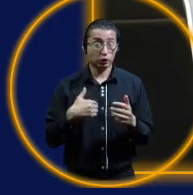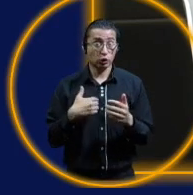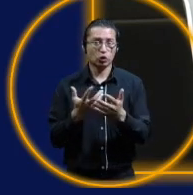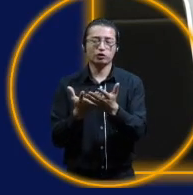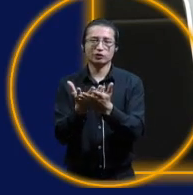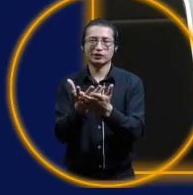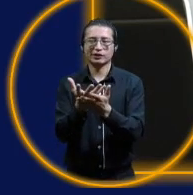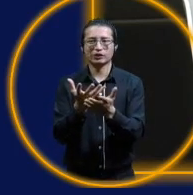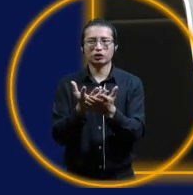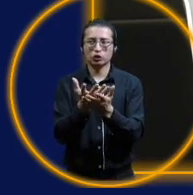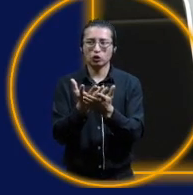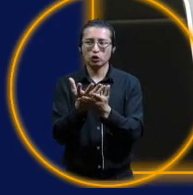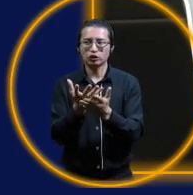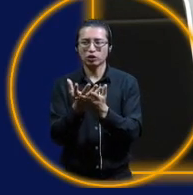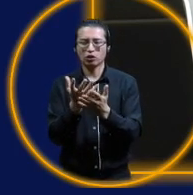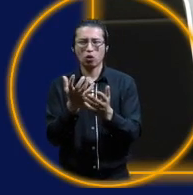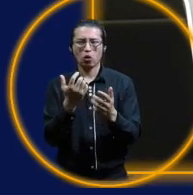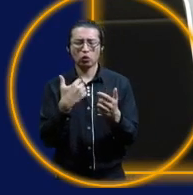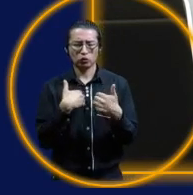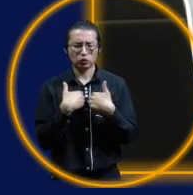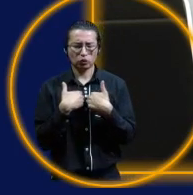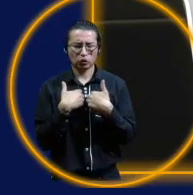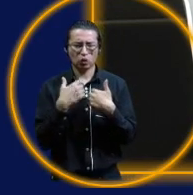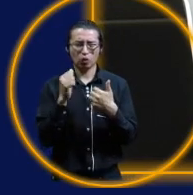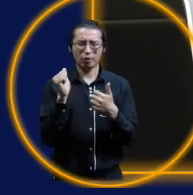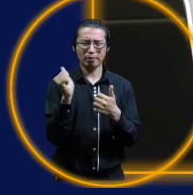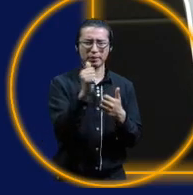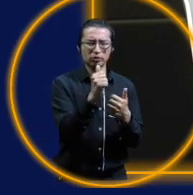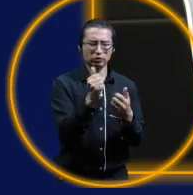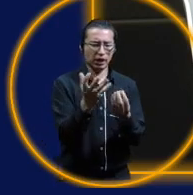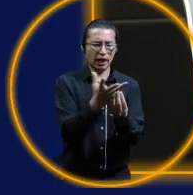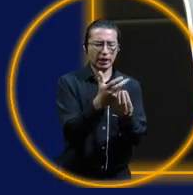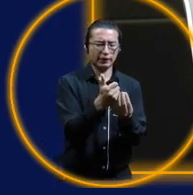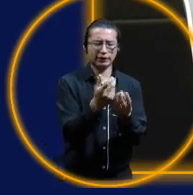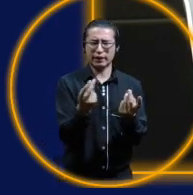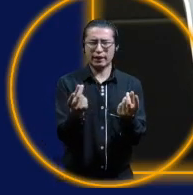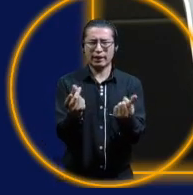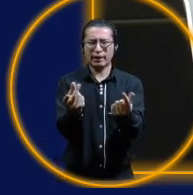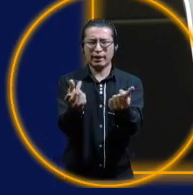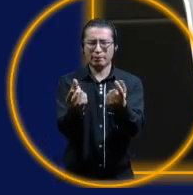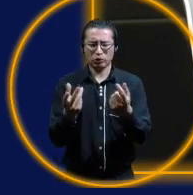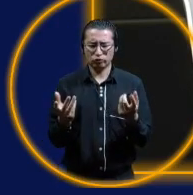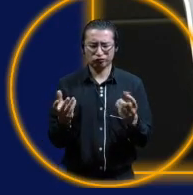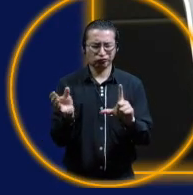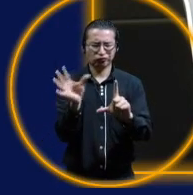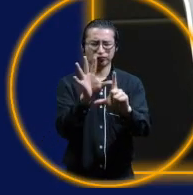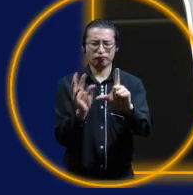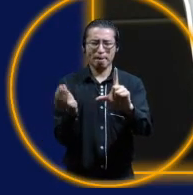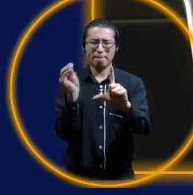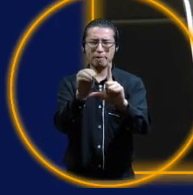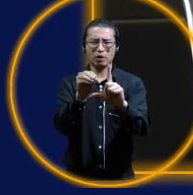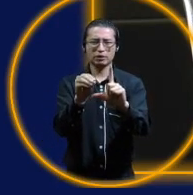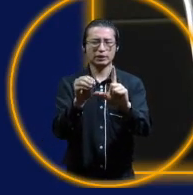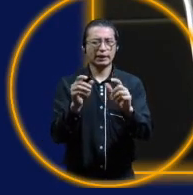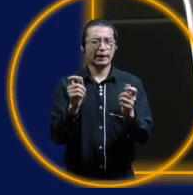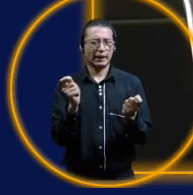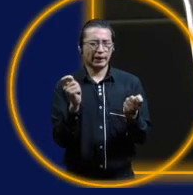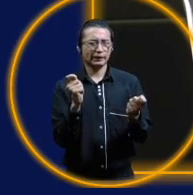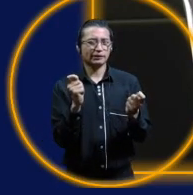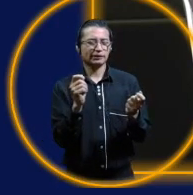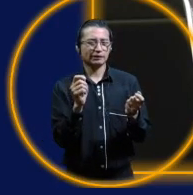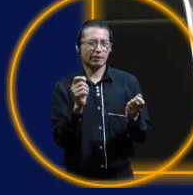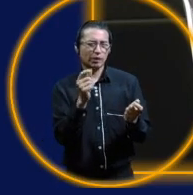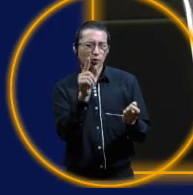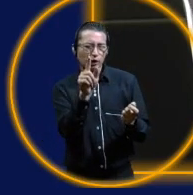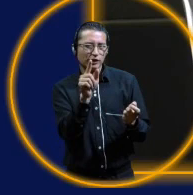finding a way to make your art fast. This is also a little bit weird, maybe. It sounds